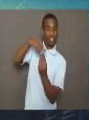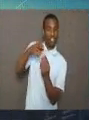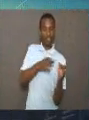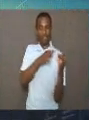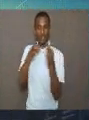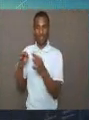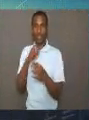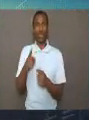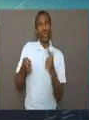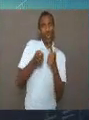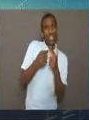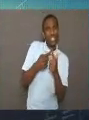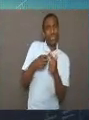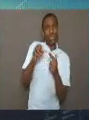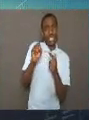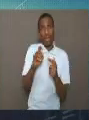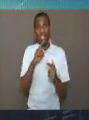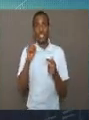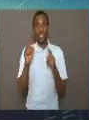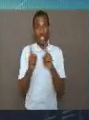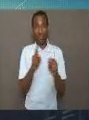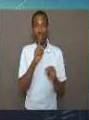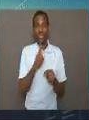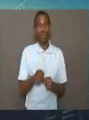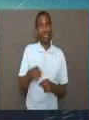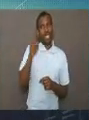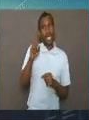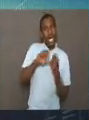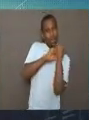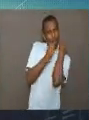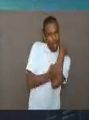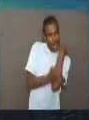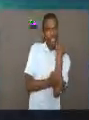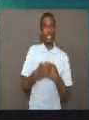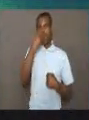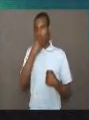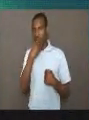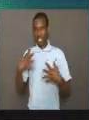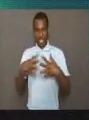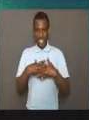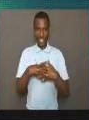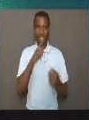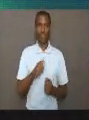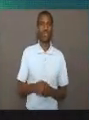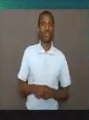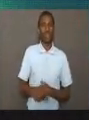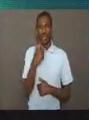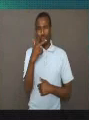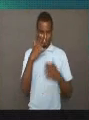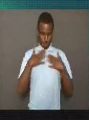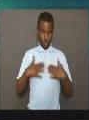The second schematic is that of a basic heat engine. The three bodies in